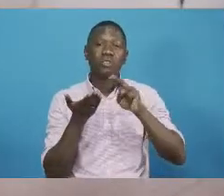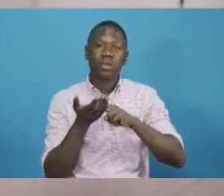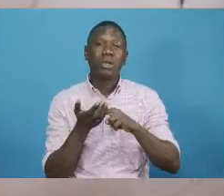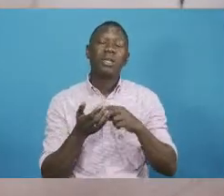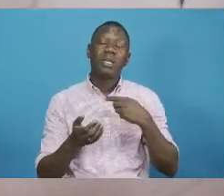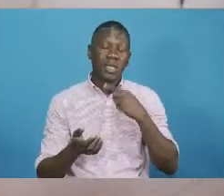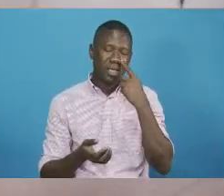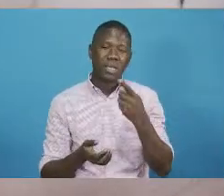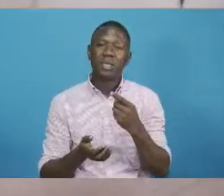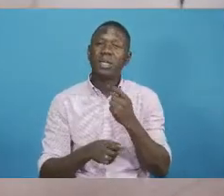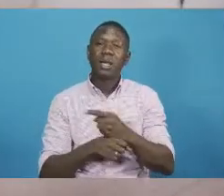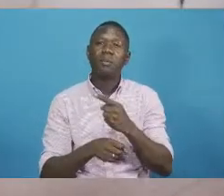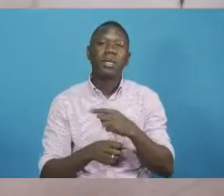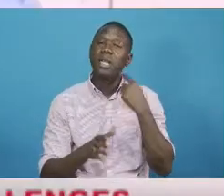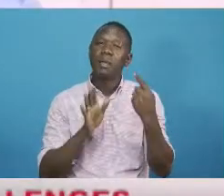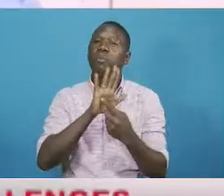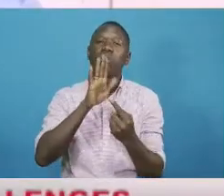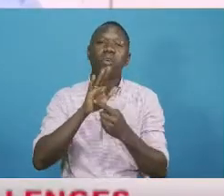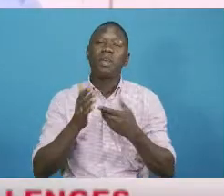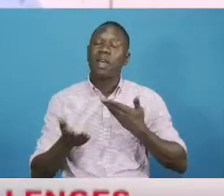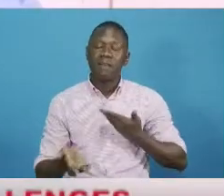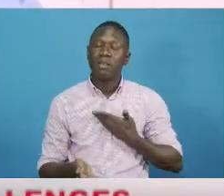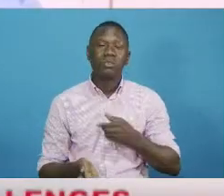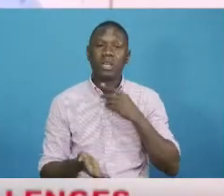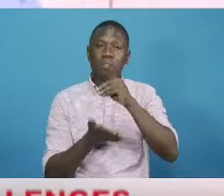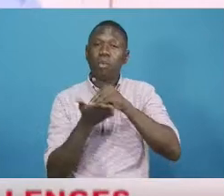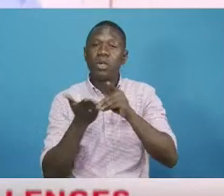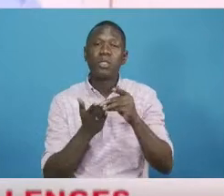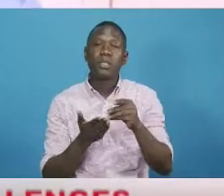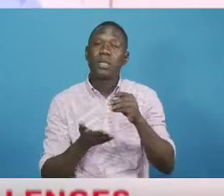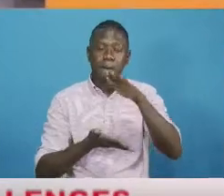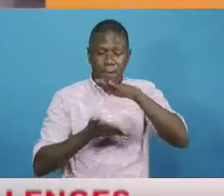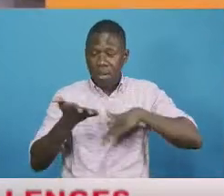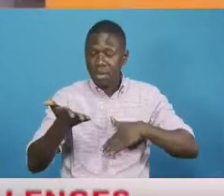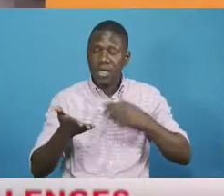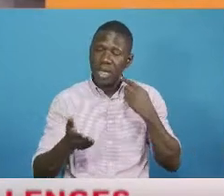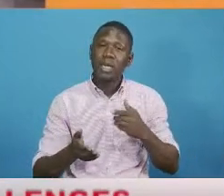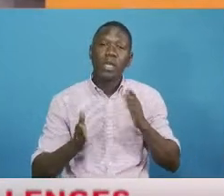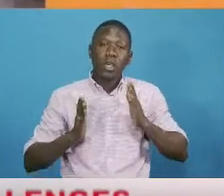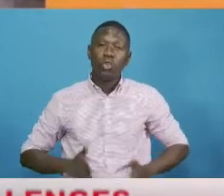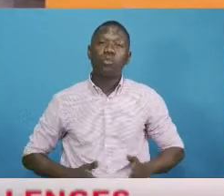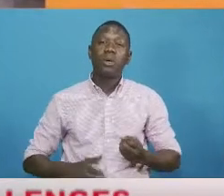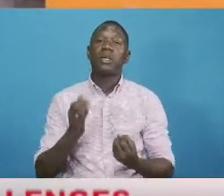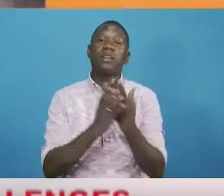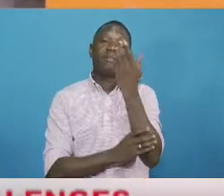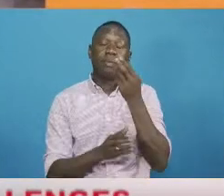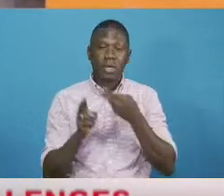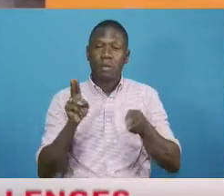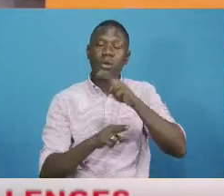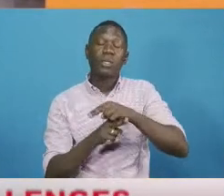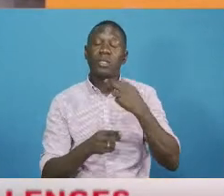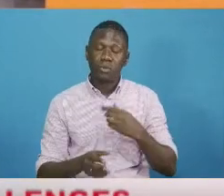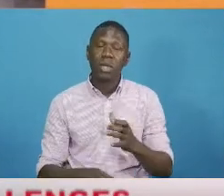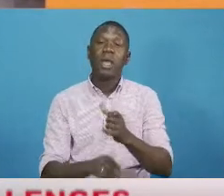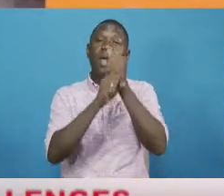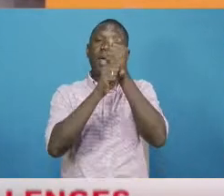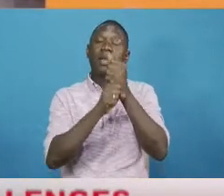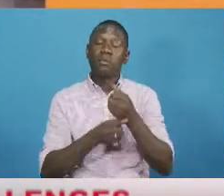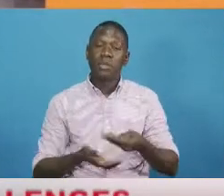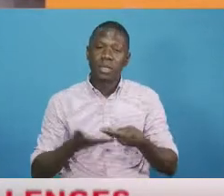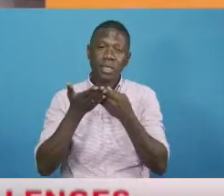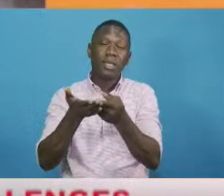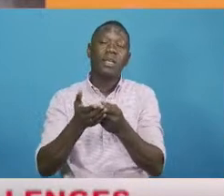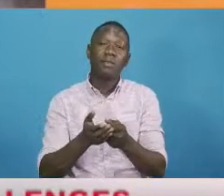disasters, thus the importance of having such an important policy document like the Human Development Report, as this will help provide guidance in